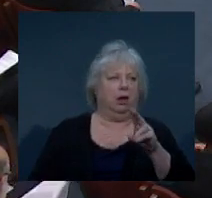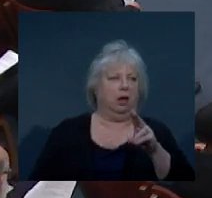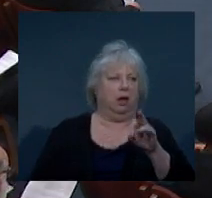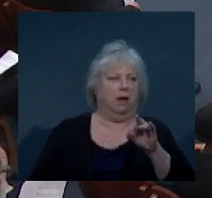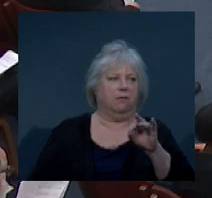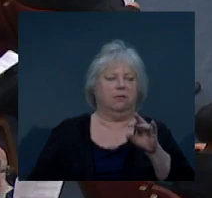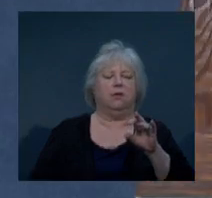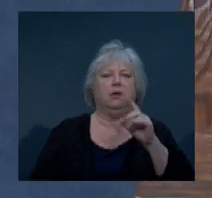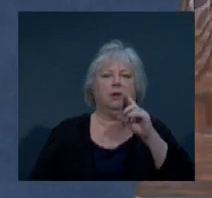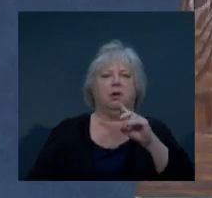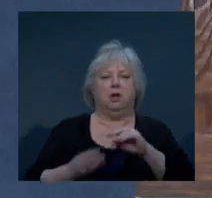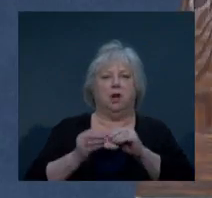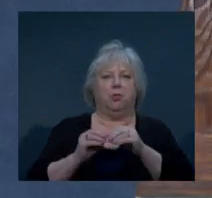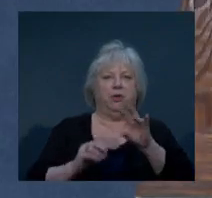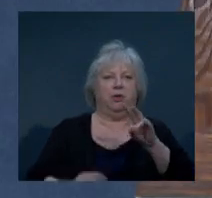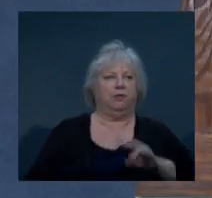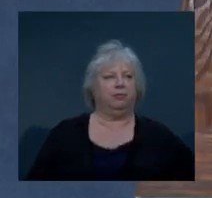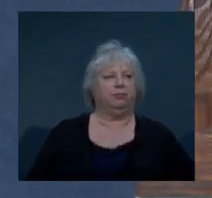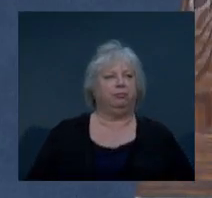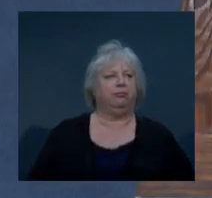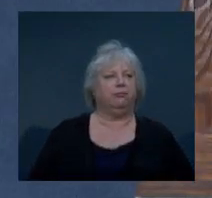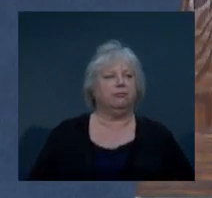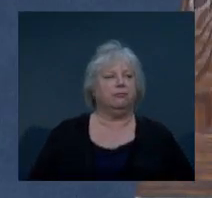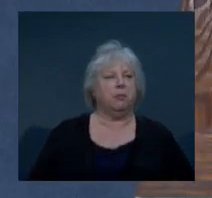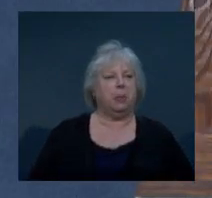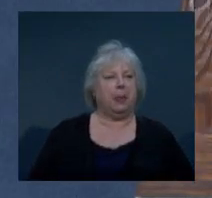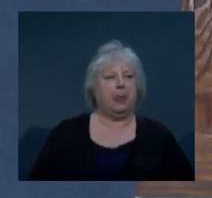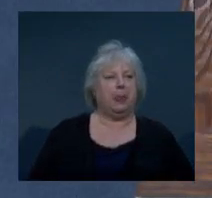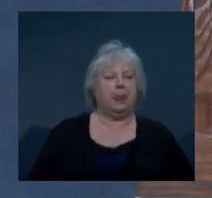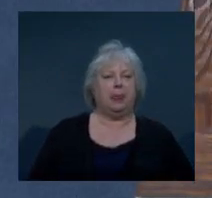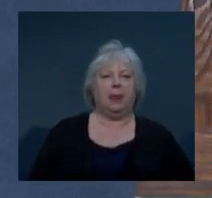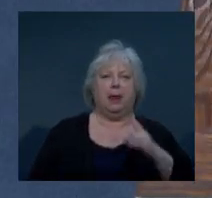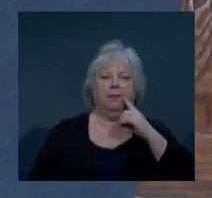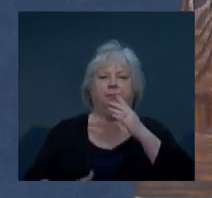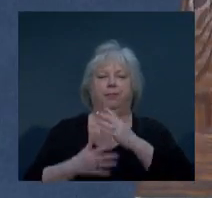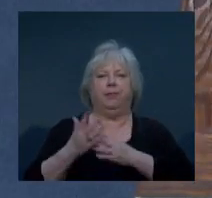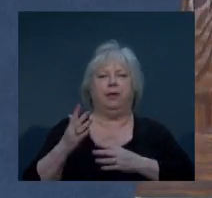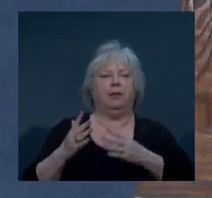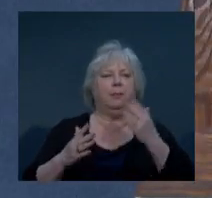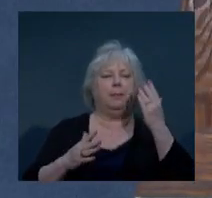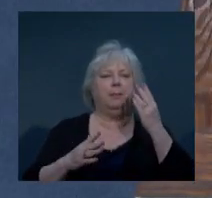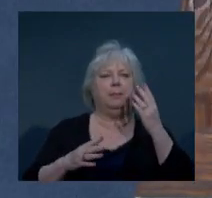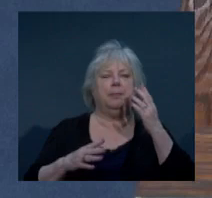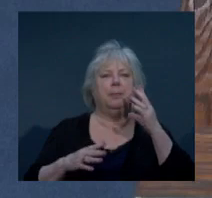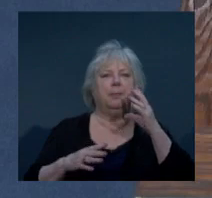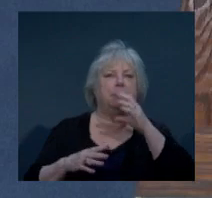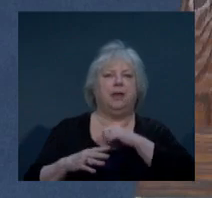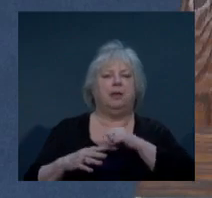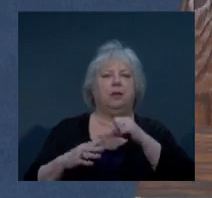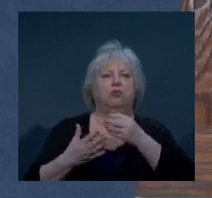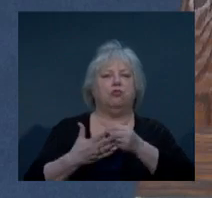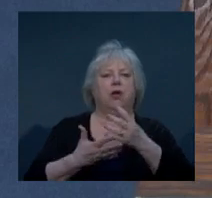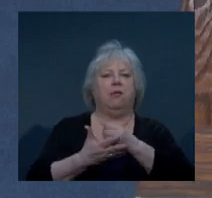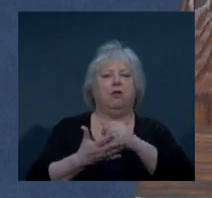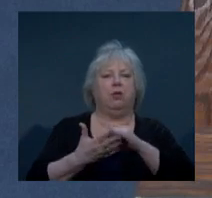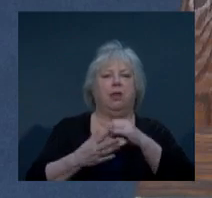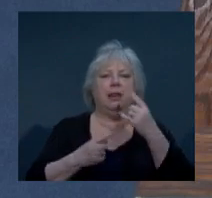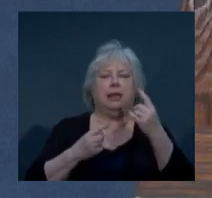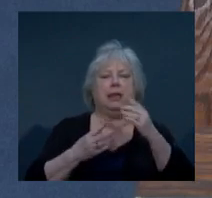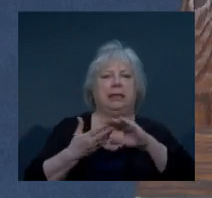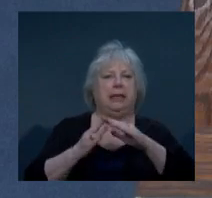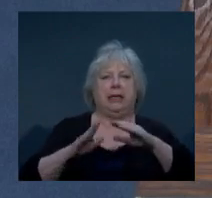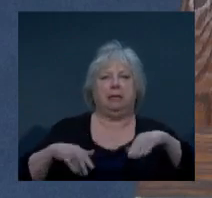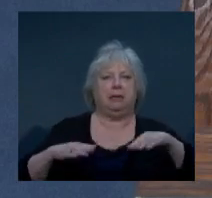Yes, Mayor. The first thing, I think there's some missed revenue that the city hasn't considered, and that